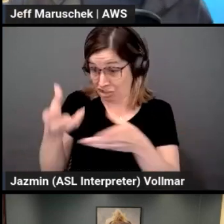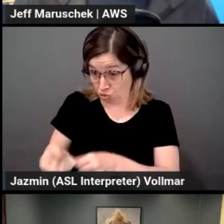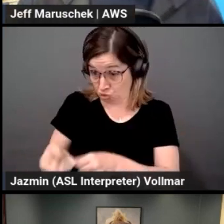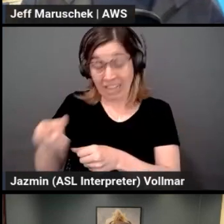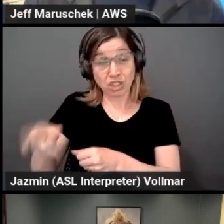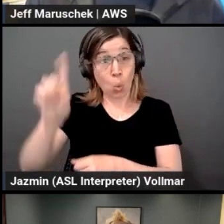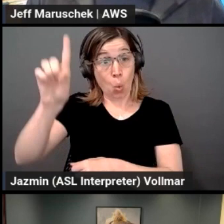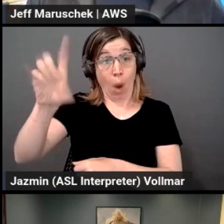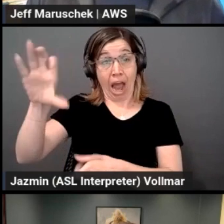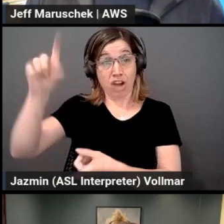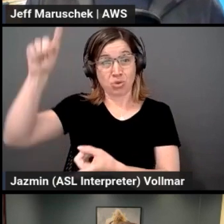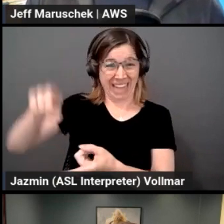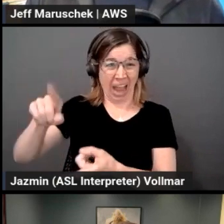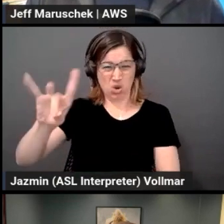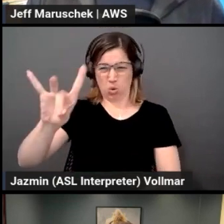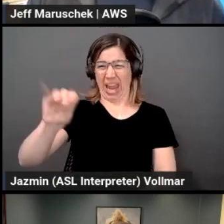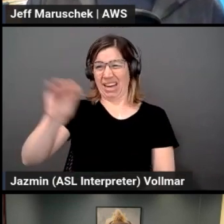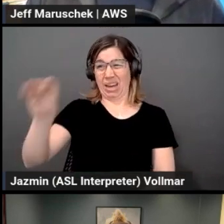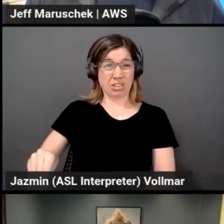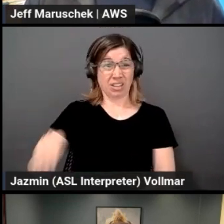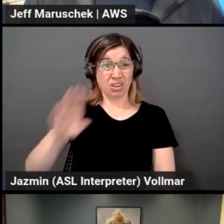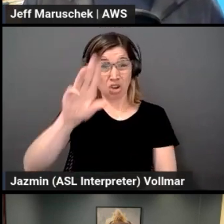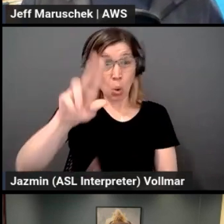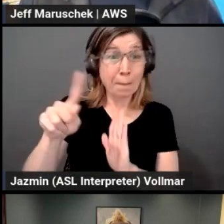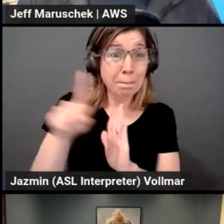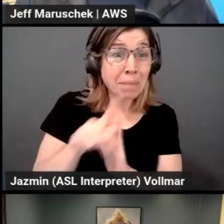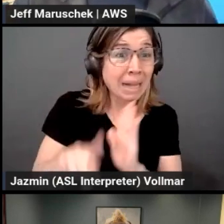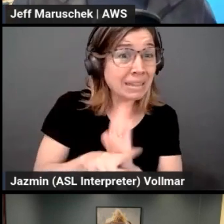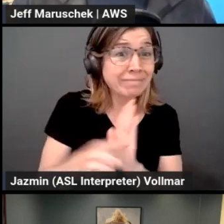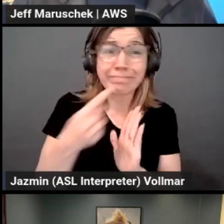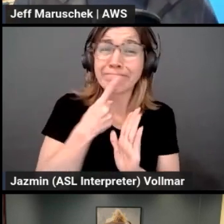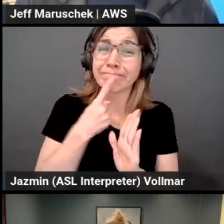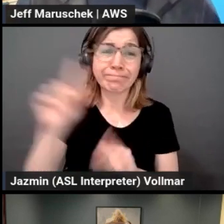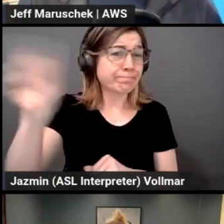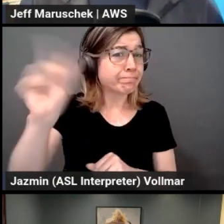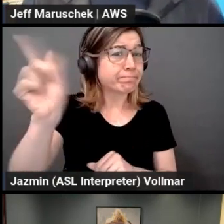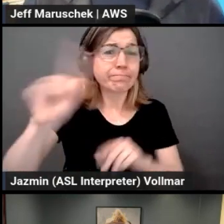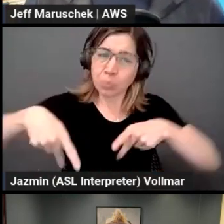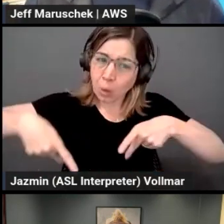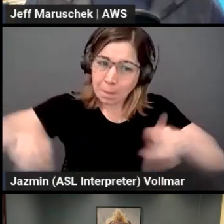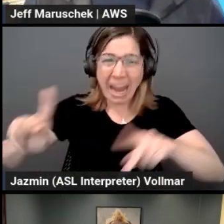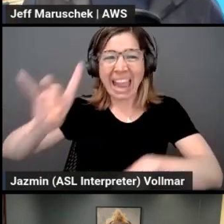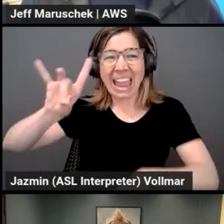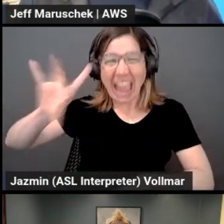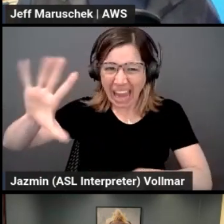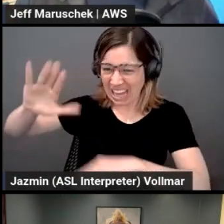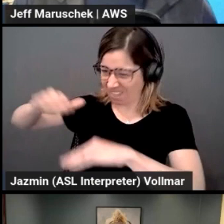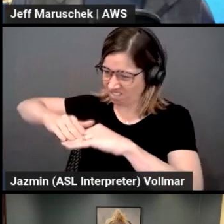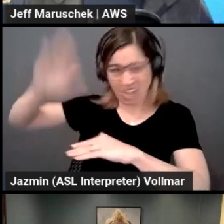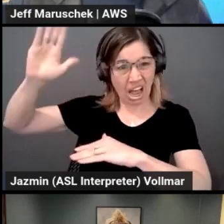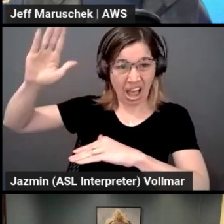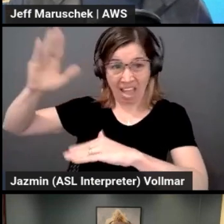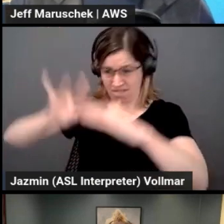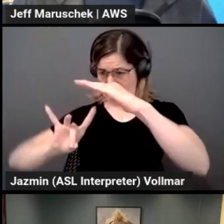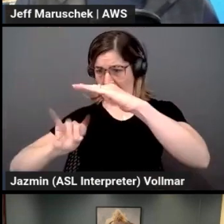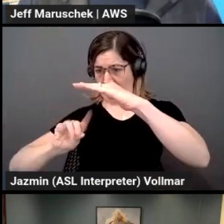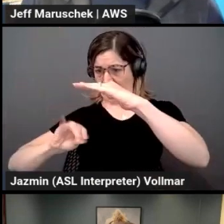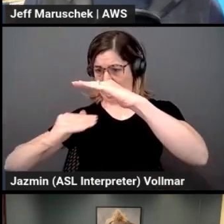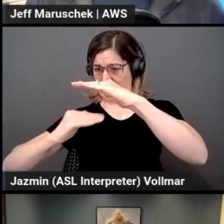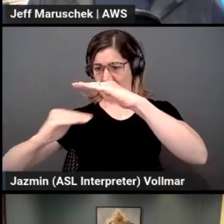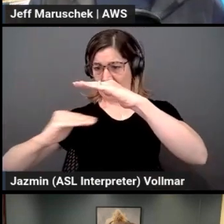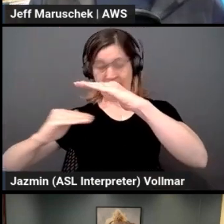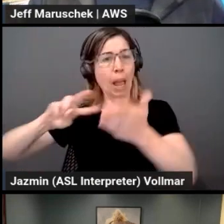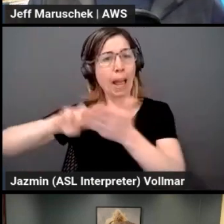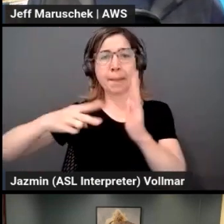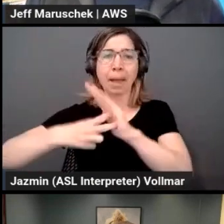your policy tells you that you can only access this application if it's above 85, then it's going to deny you application